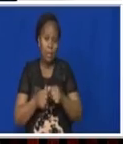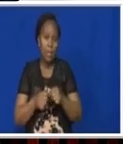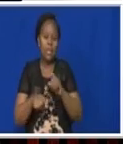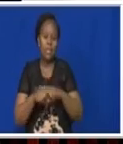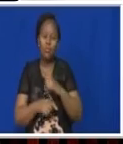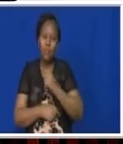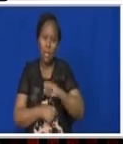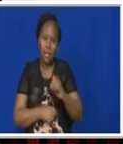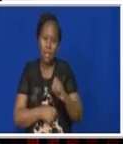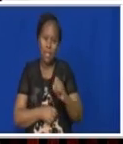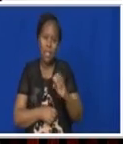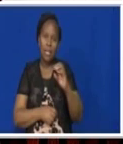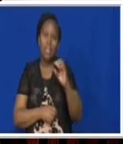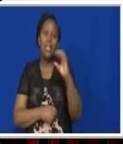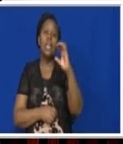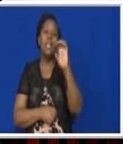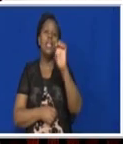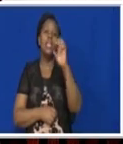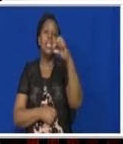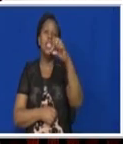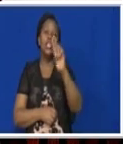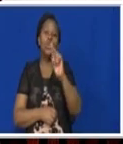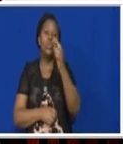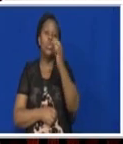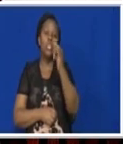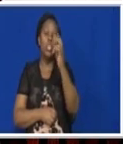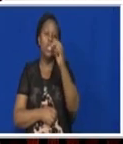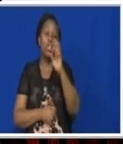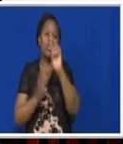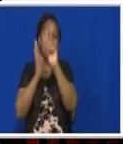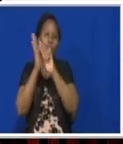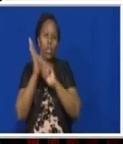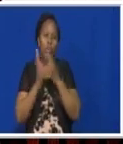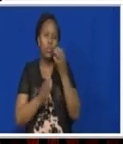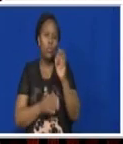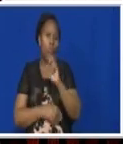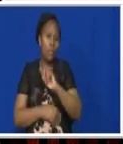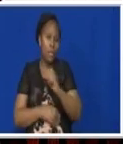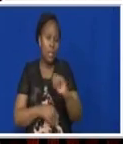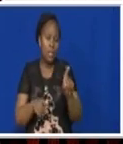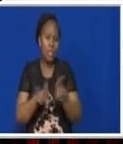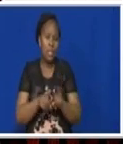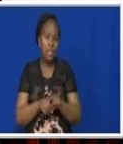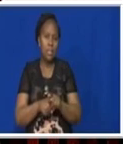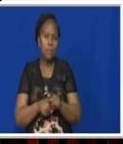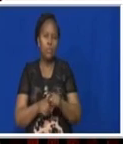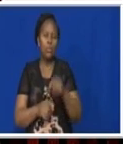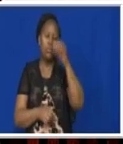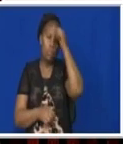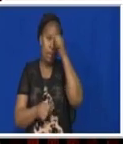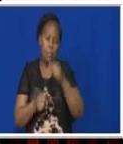you're writing the equations, the rules of writing the equations should be